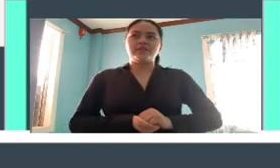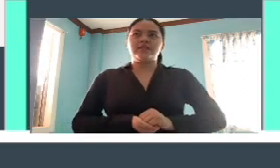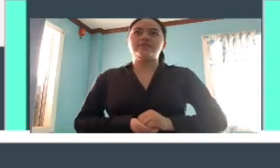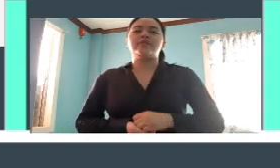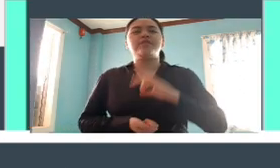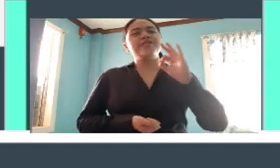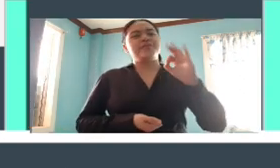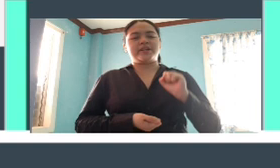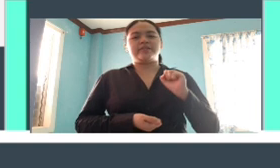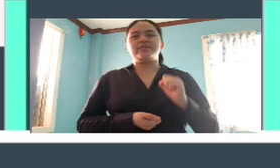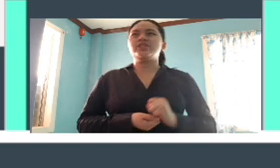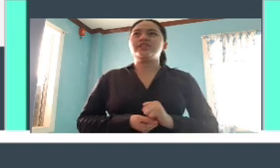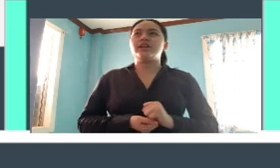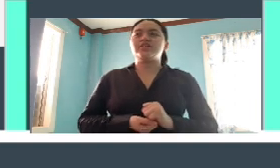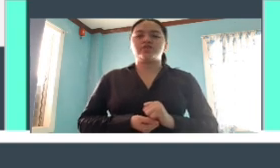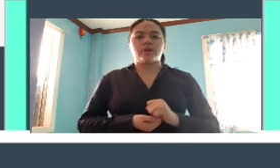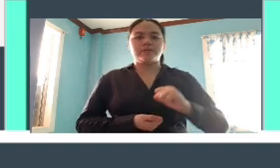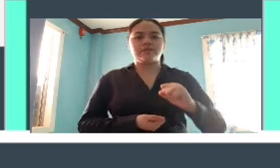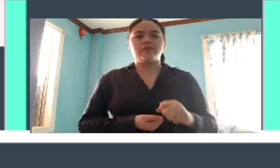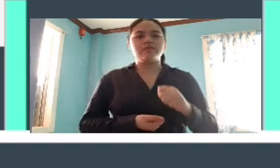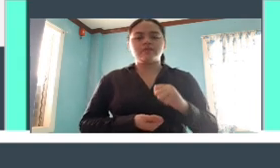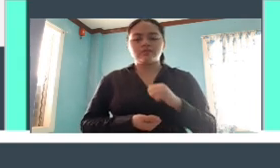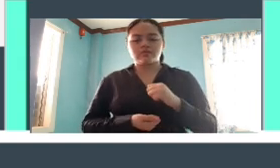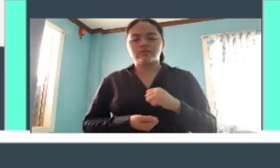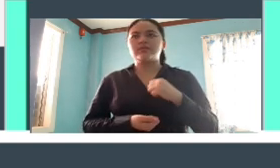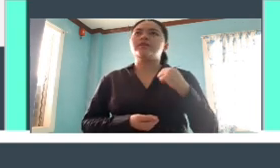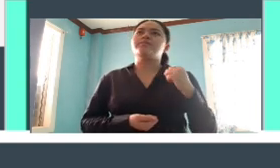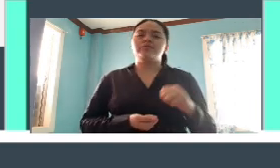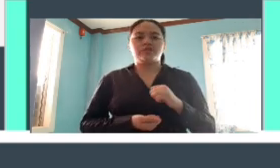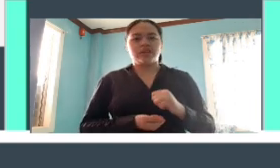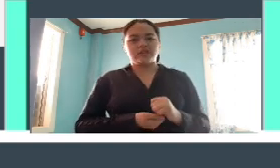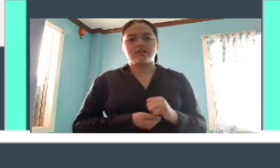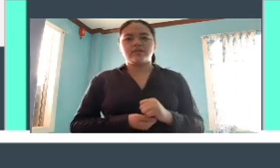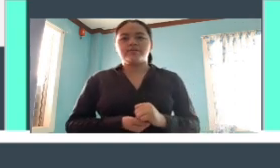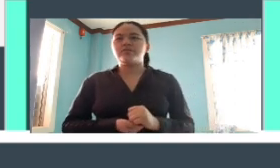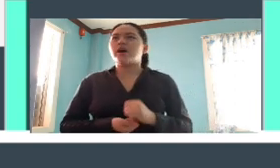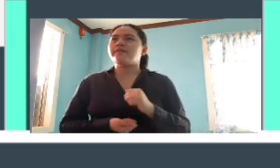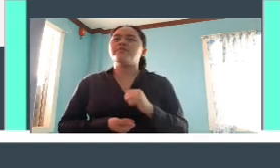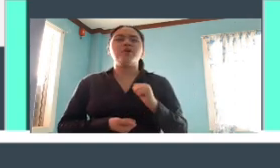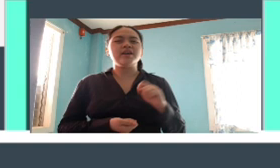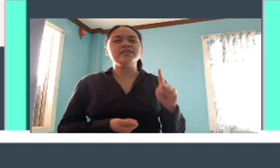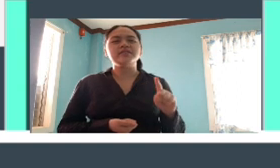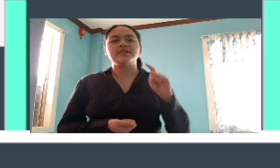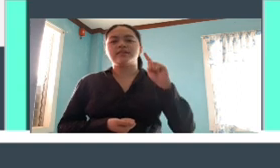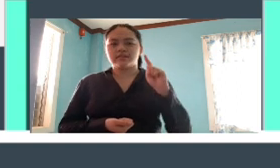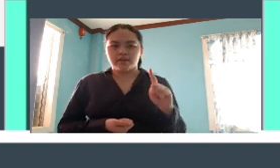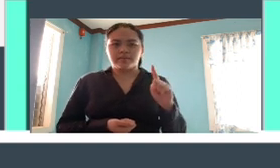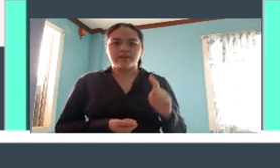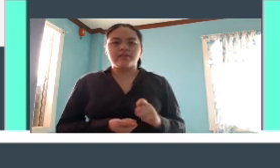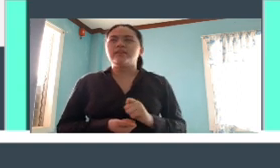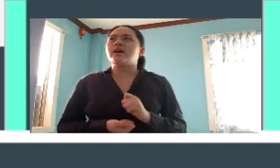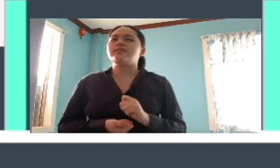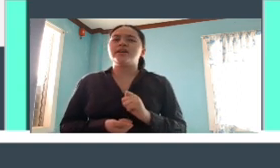Let's proceed to the third one, which is the shrubs, also called bushes, which have one